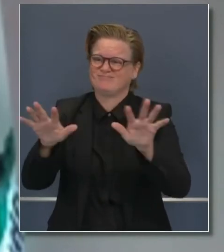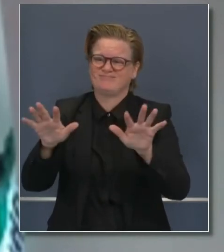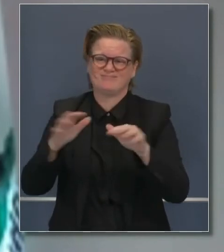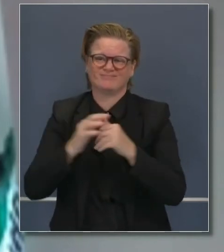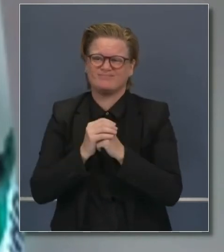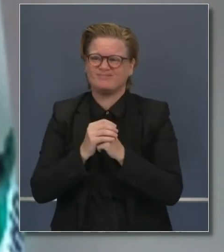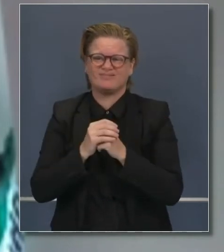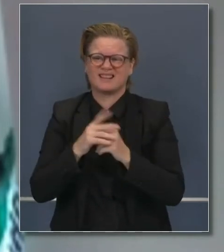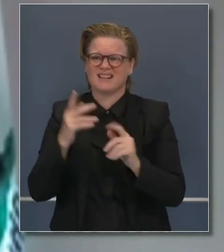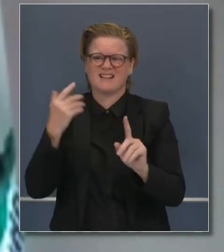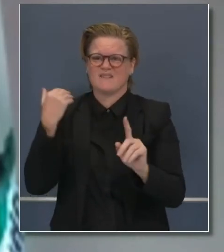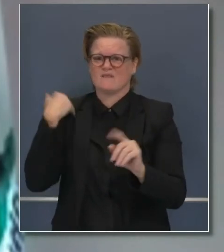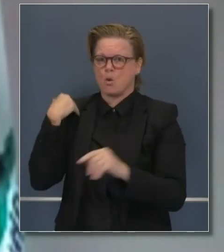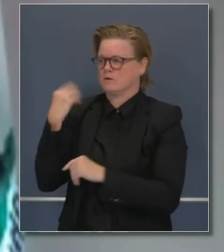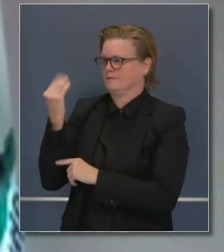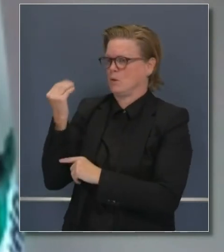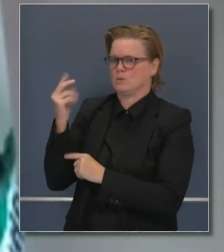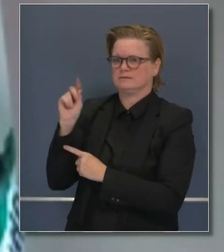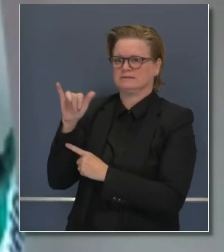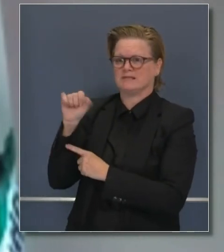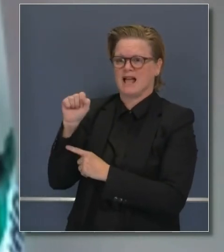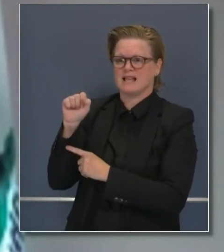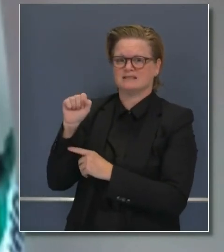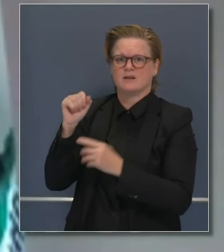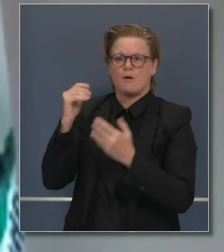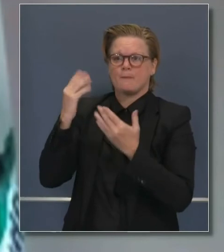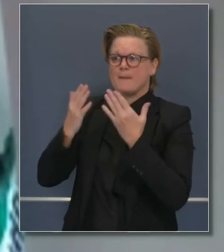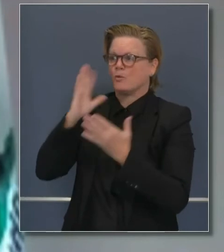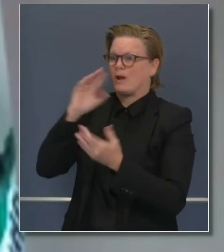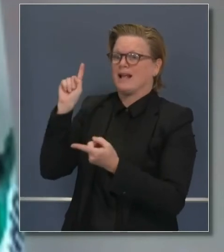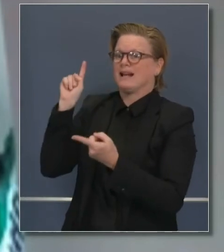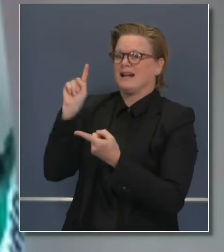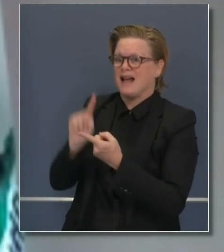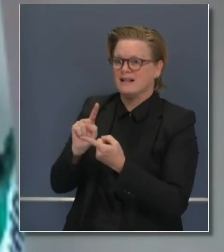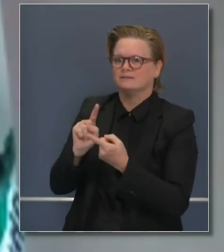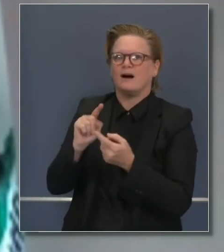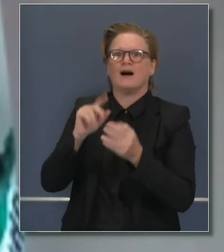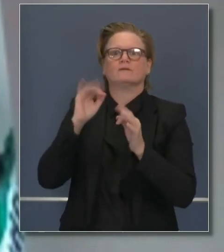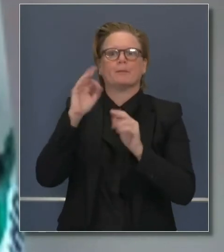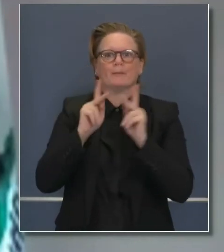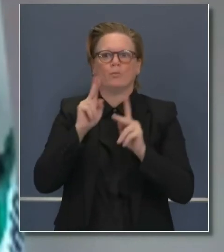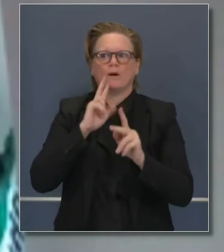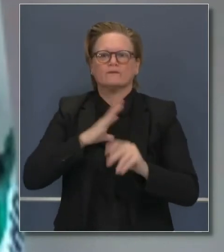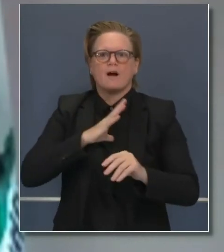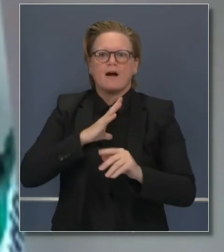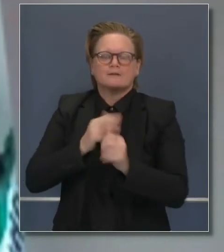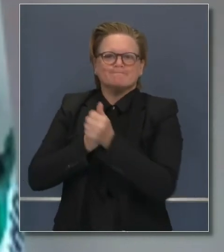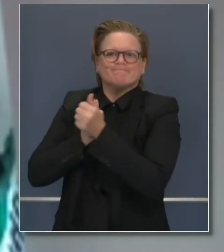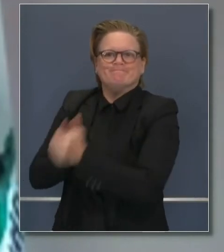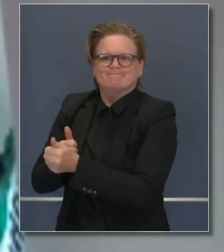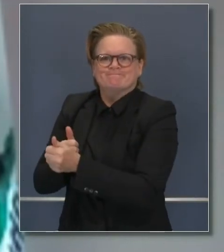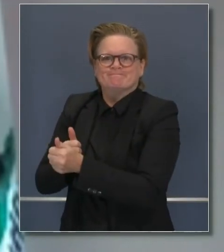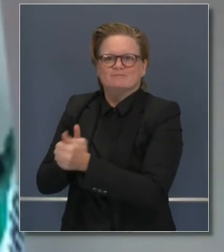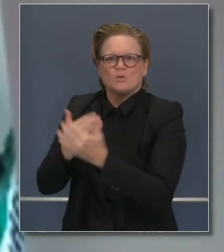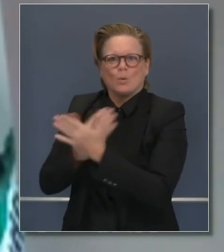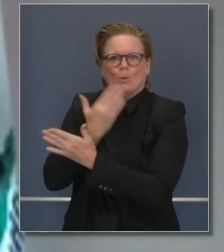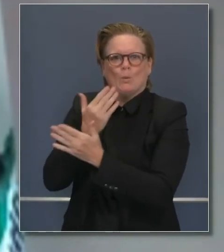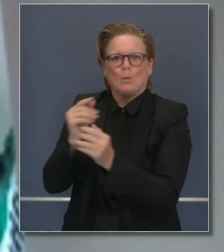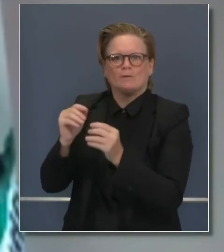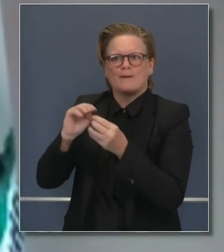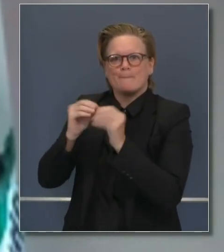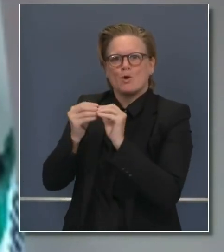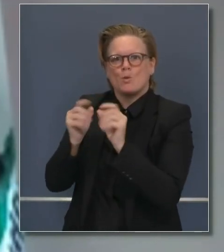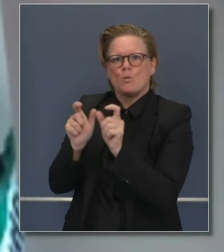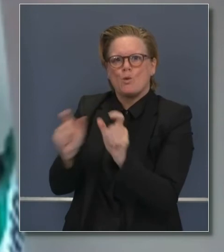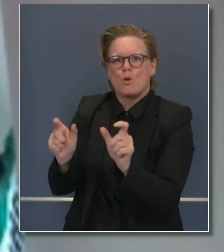use this as an important tool to reduce transmission. So stay tuned on that. A lot of work with our county partners on it, and very soon